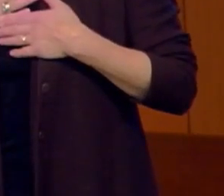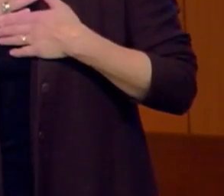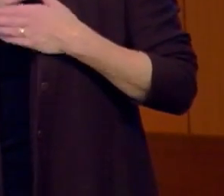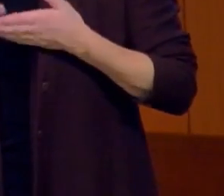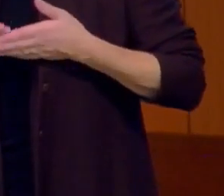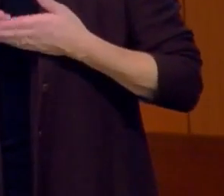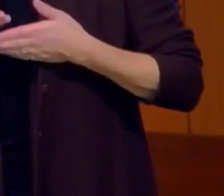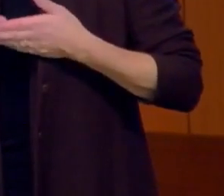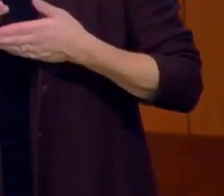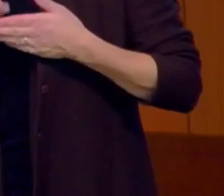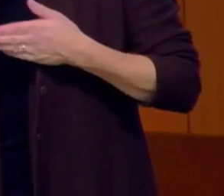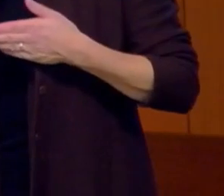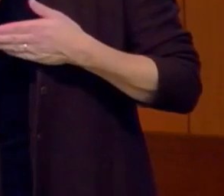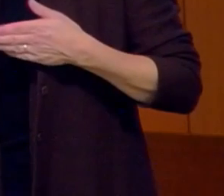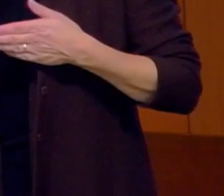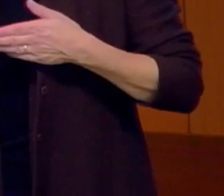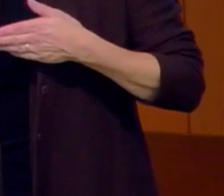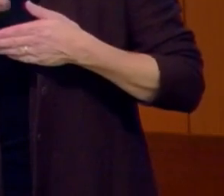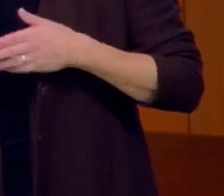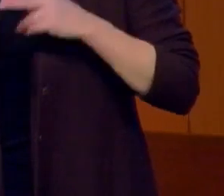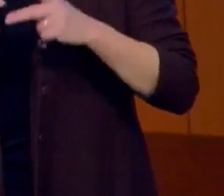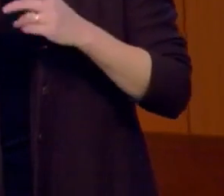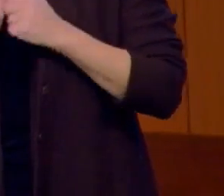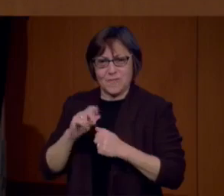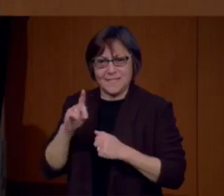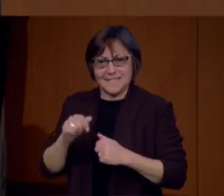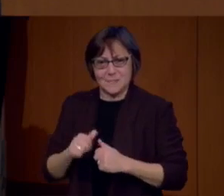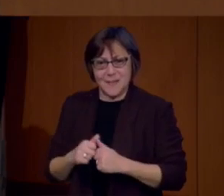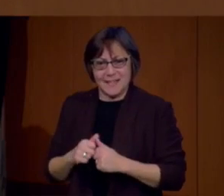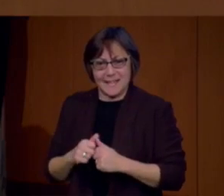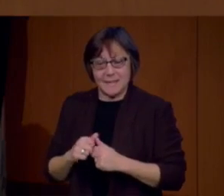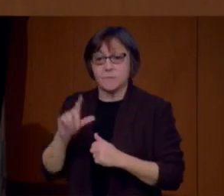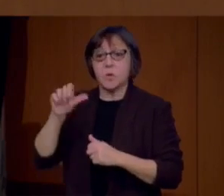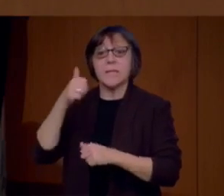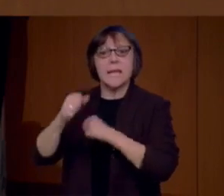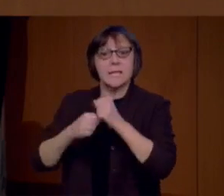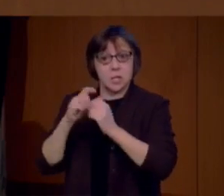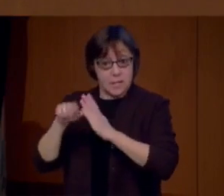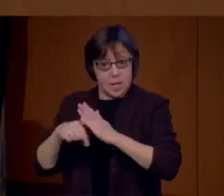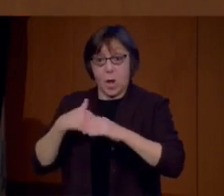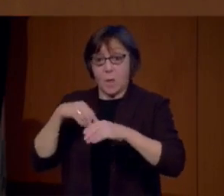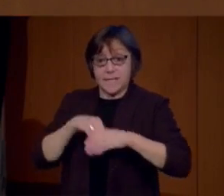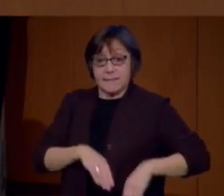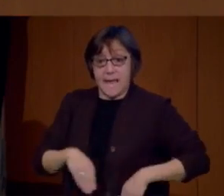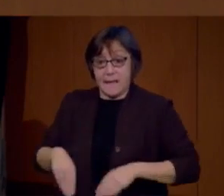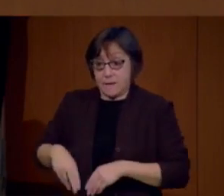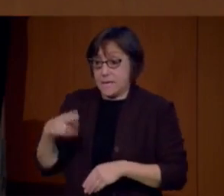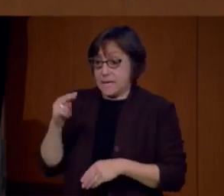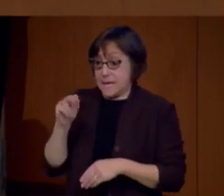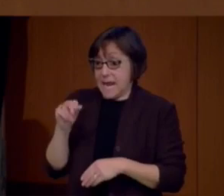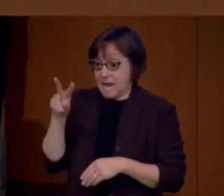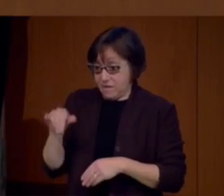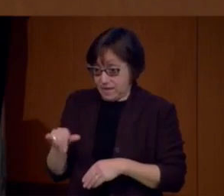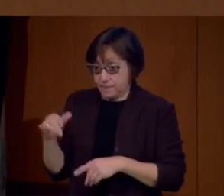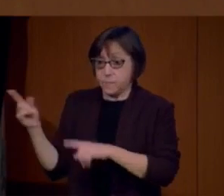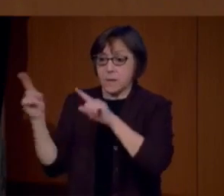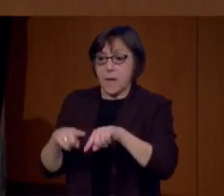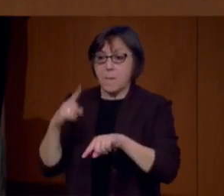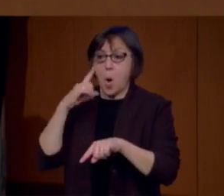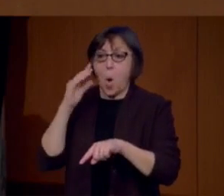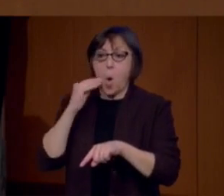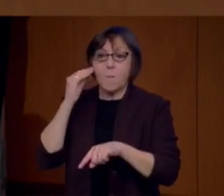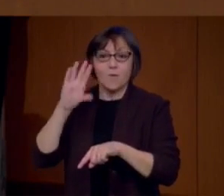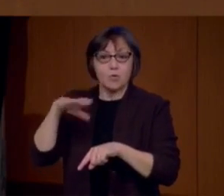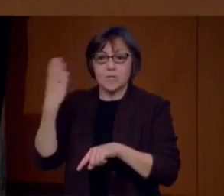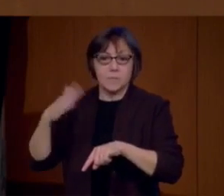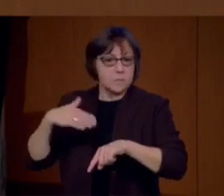disabilities. 10 years after that, I was in the Navy. I was in the military. I came home for Christmas. I wasn't